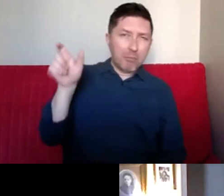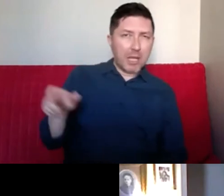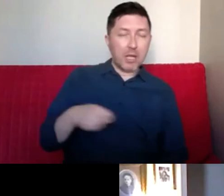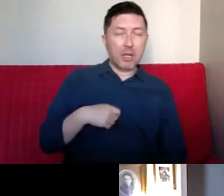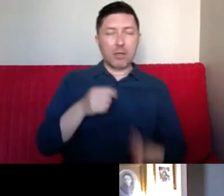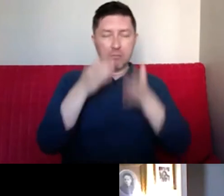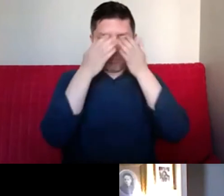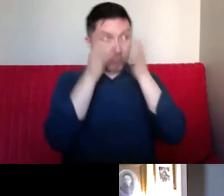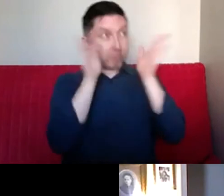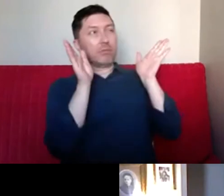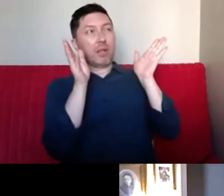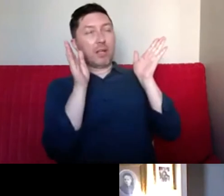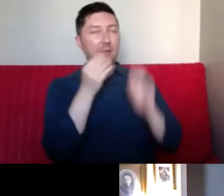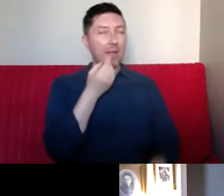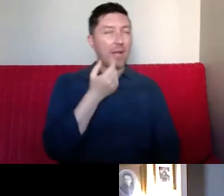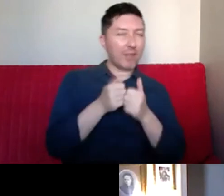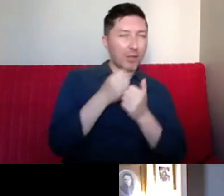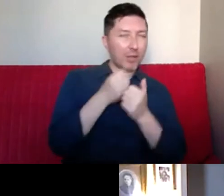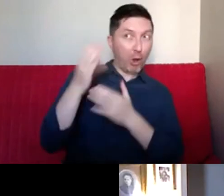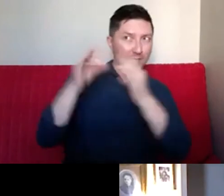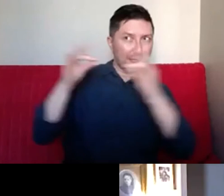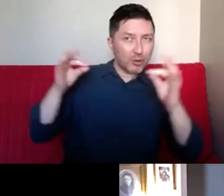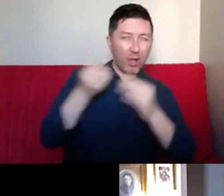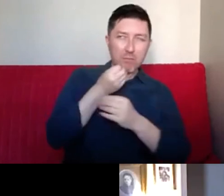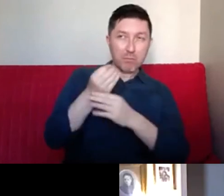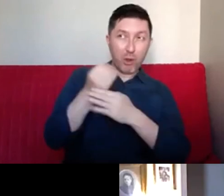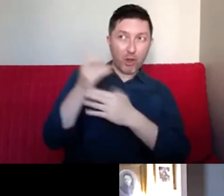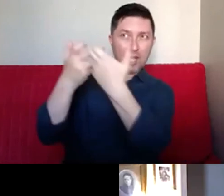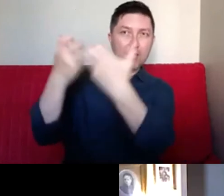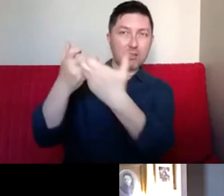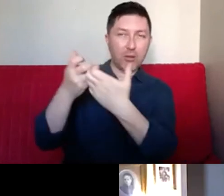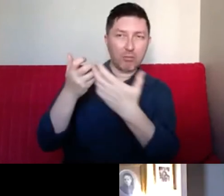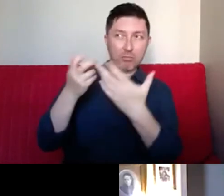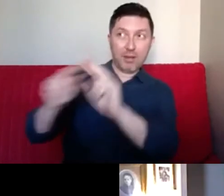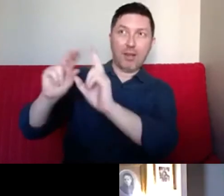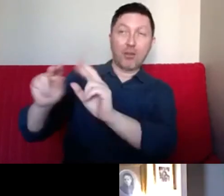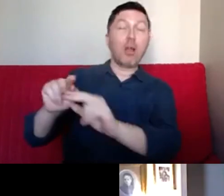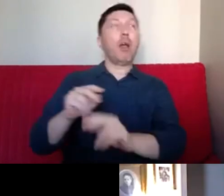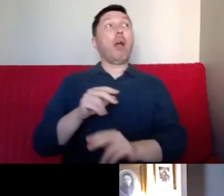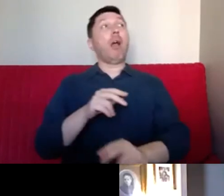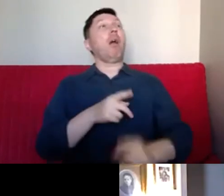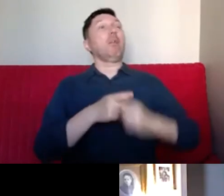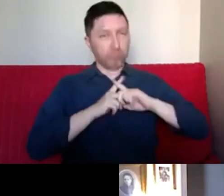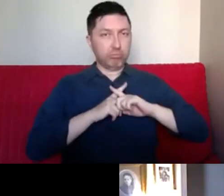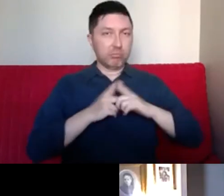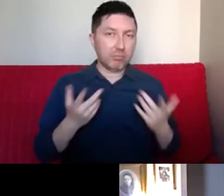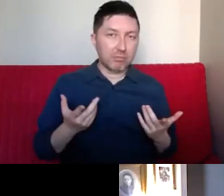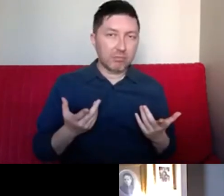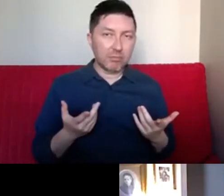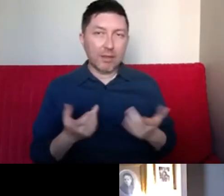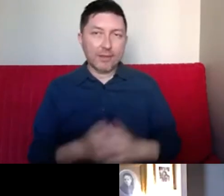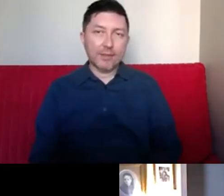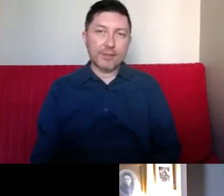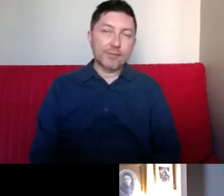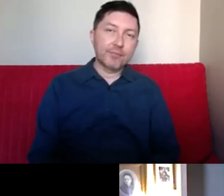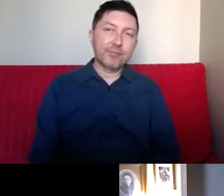and storytelling, which is and then there's the legal thing, of course, and the other thing is the lubricant, which is the money, because